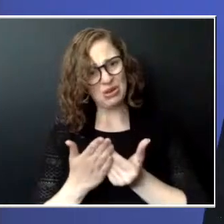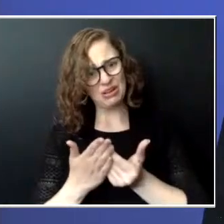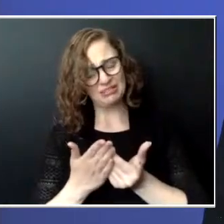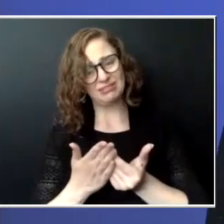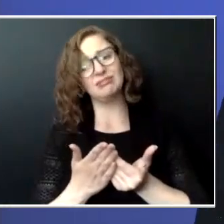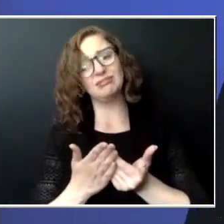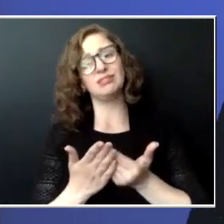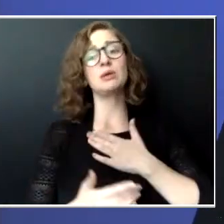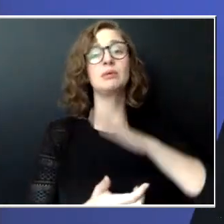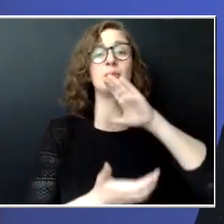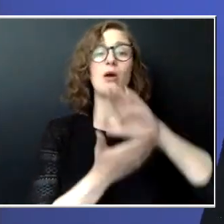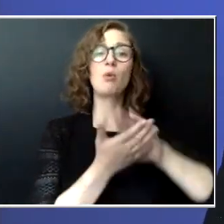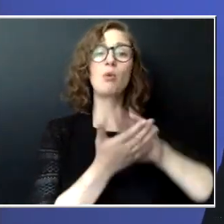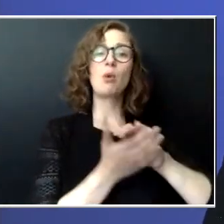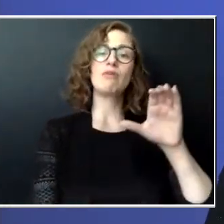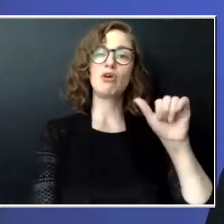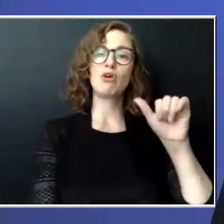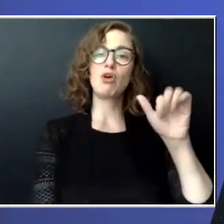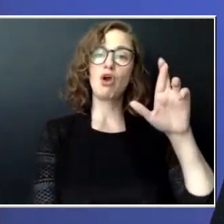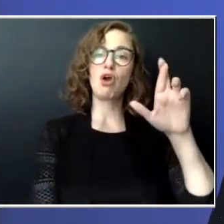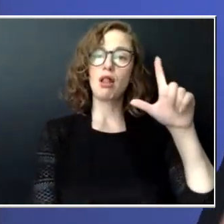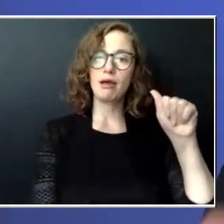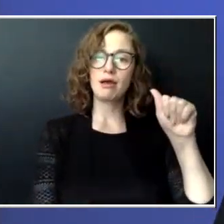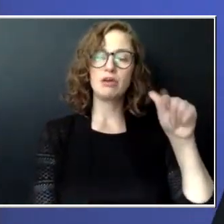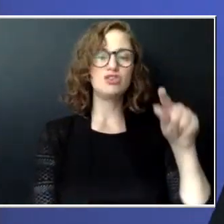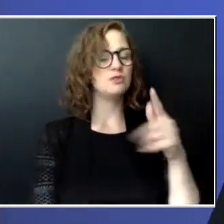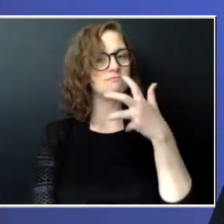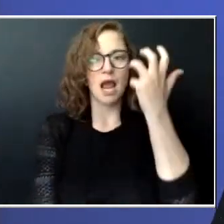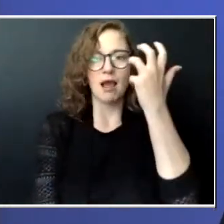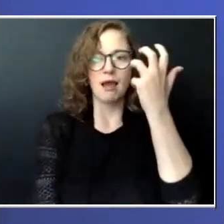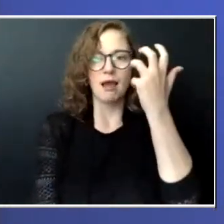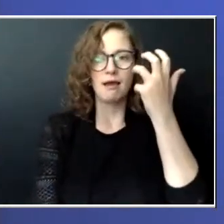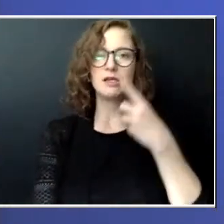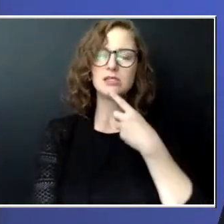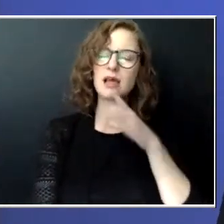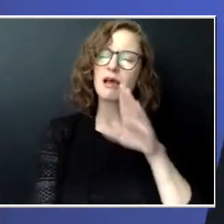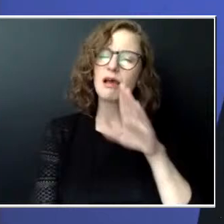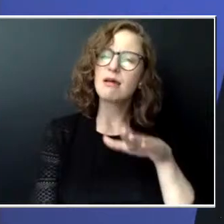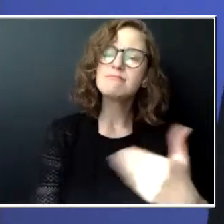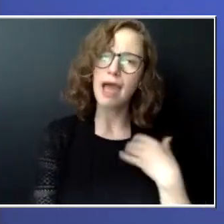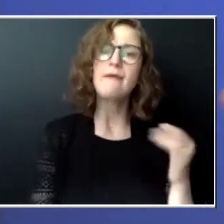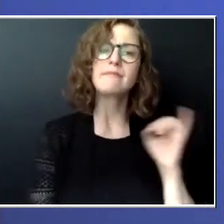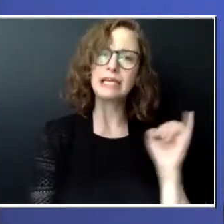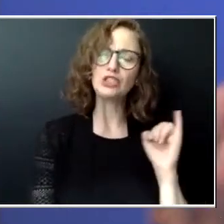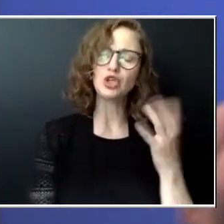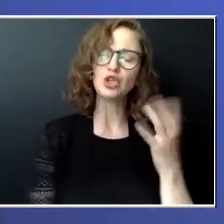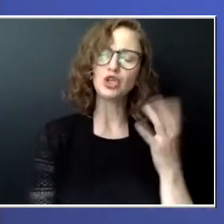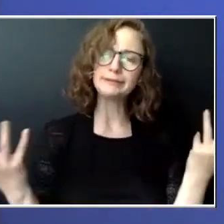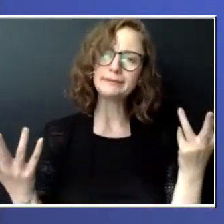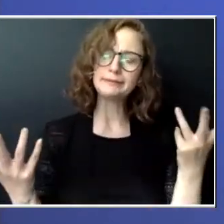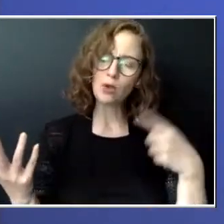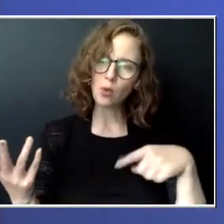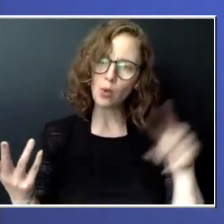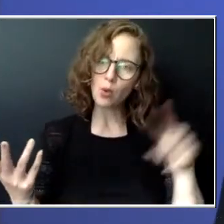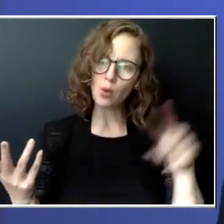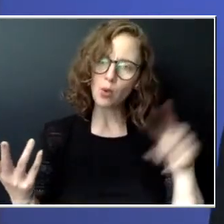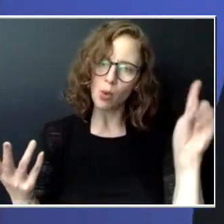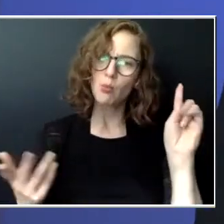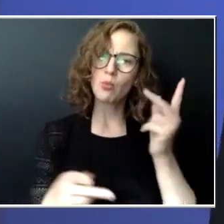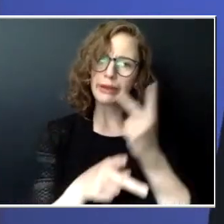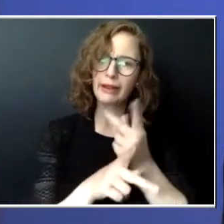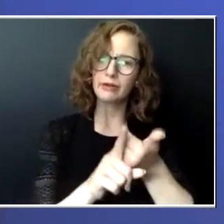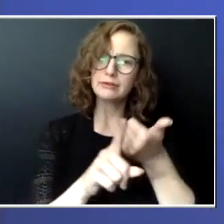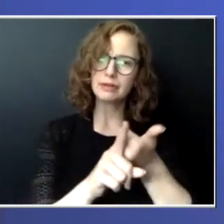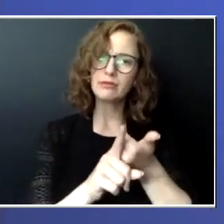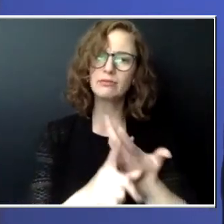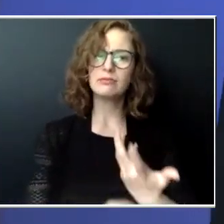she was mad at me because you've got insurance, we need to take care of yourself. Go get checked out. So we came for that meeting, and